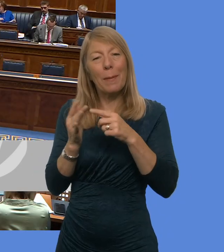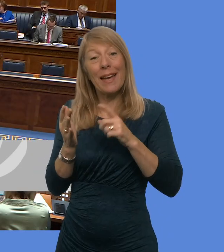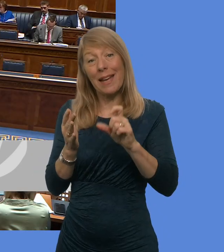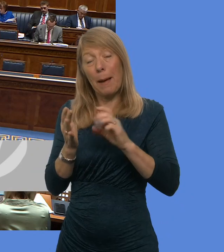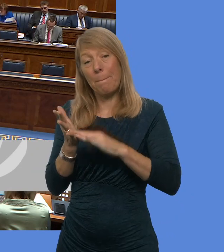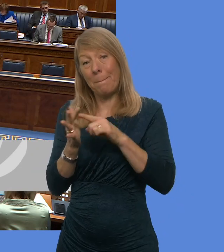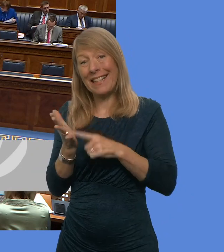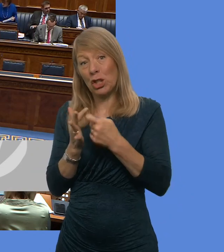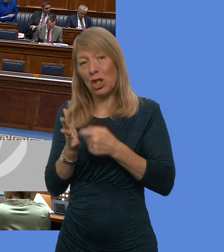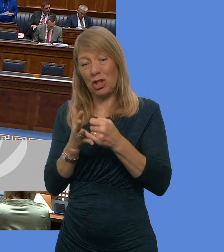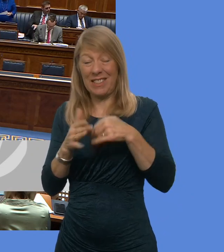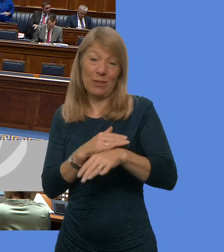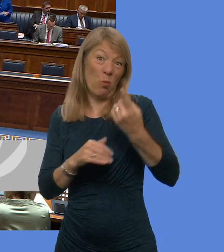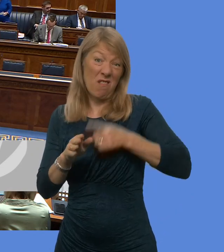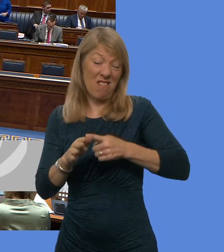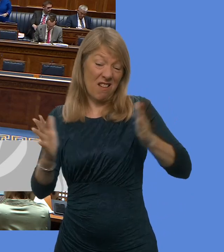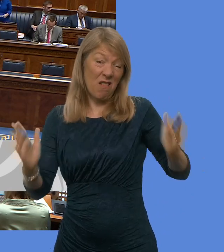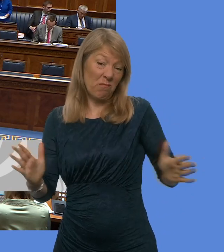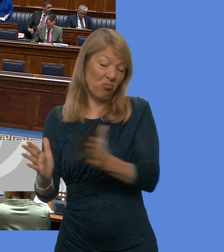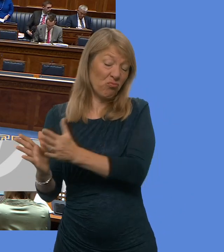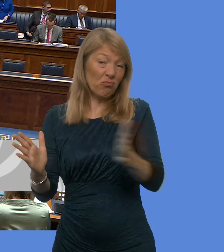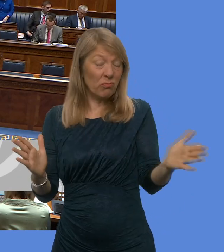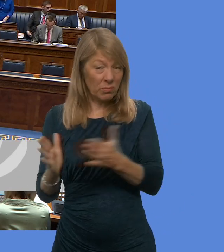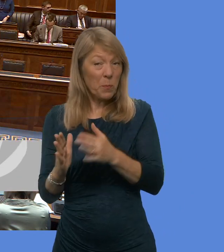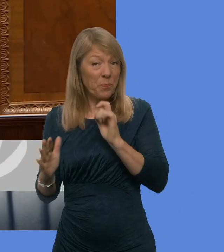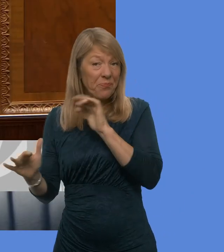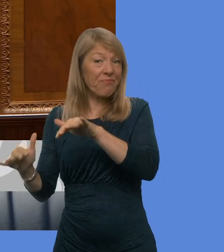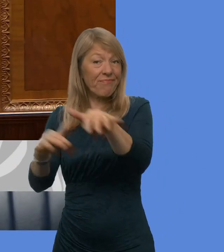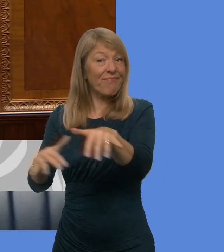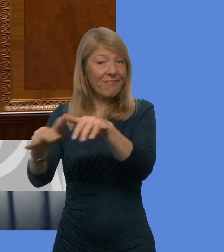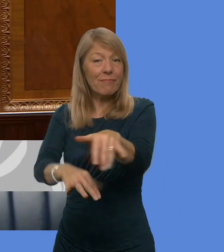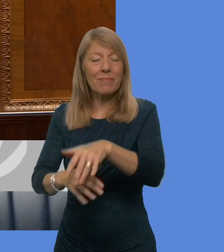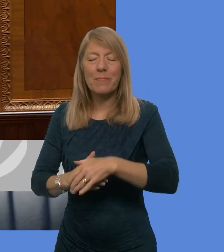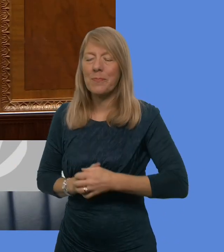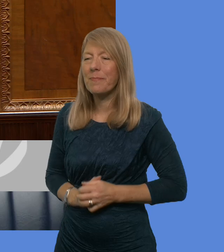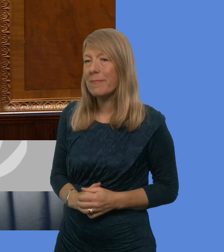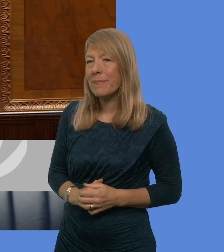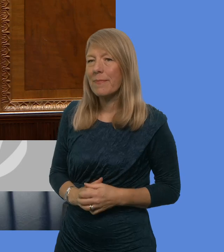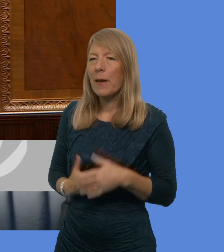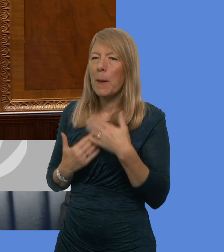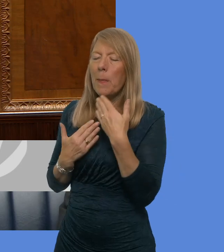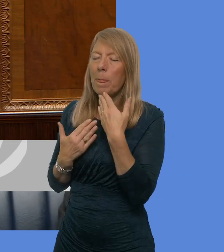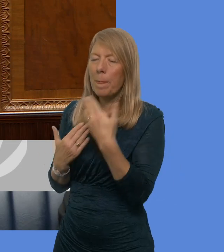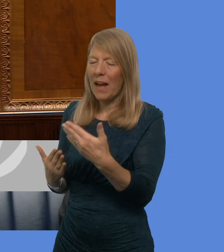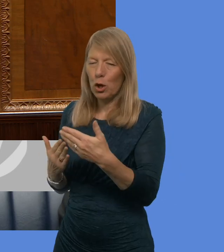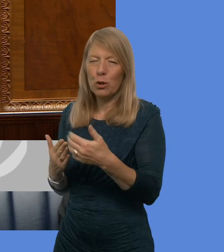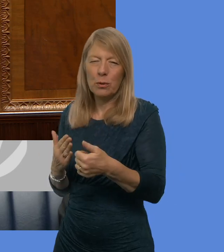Dan Buzz. Thank you, Mr. Speaker, and thank you, Minister.